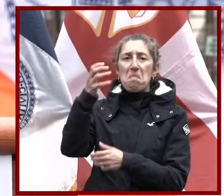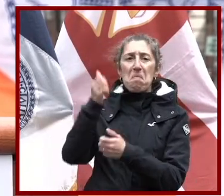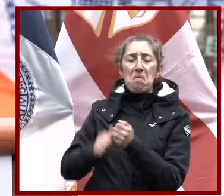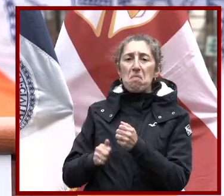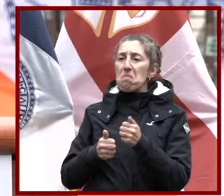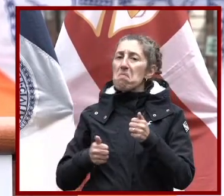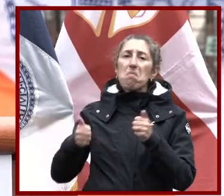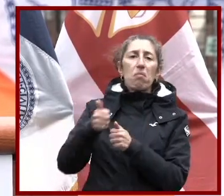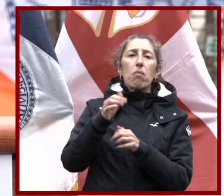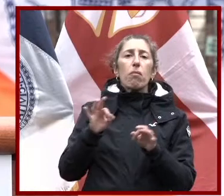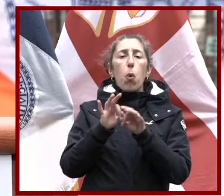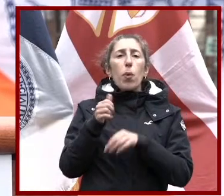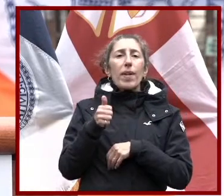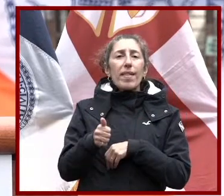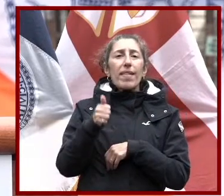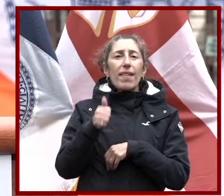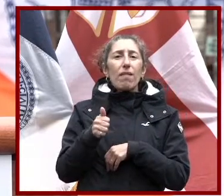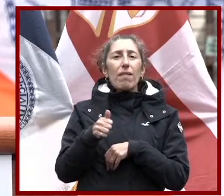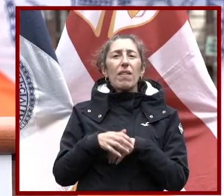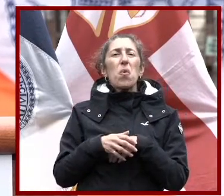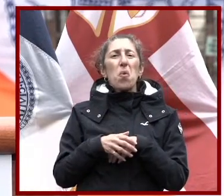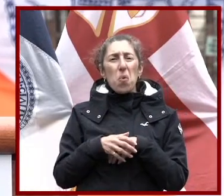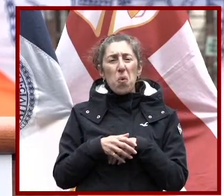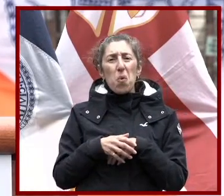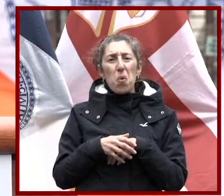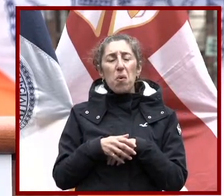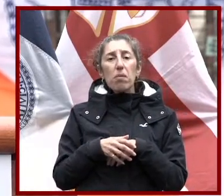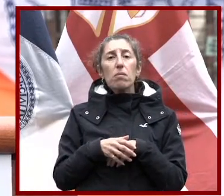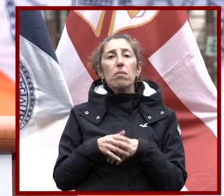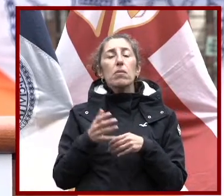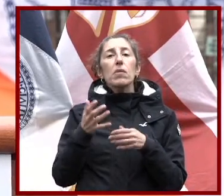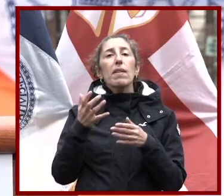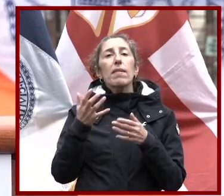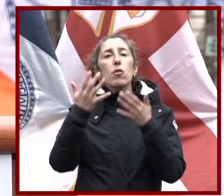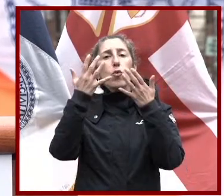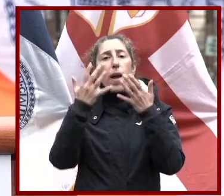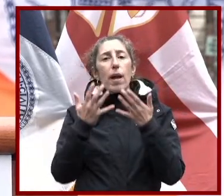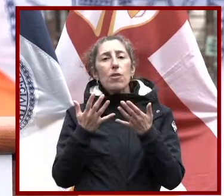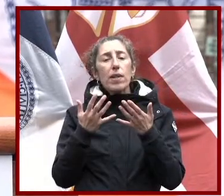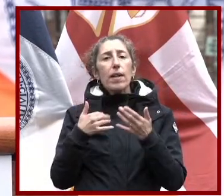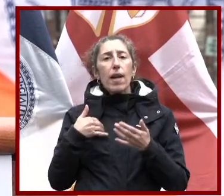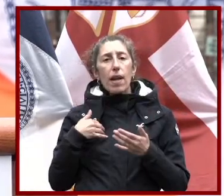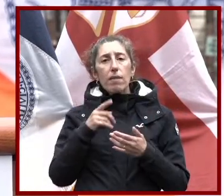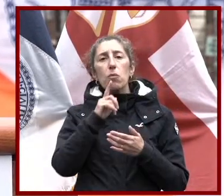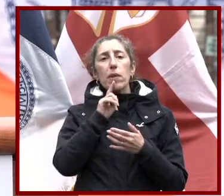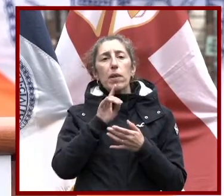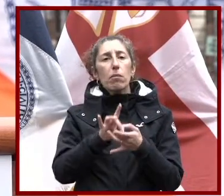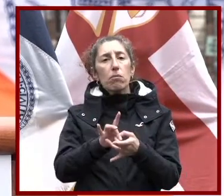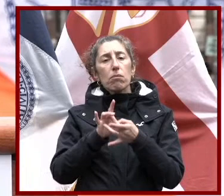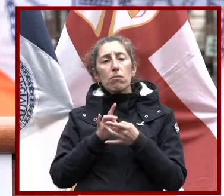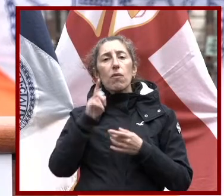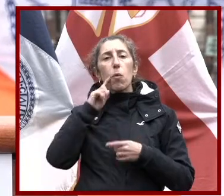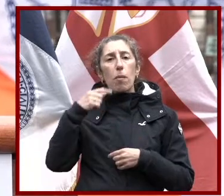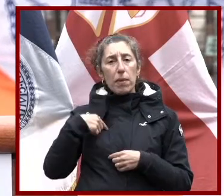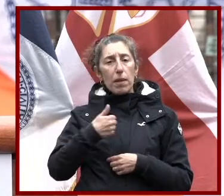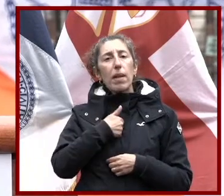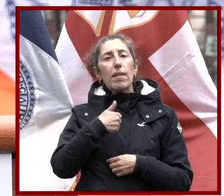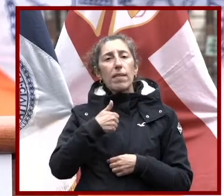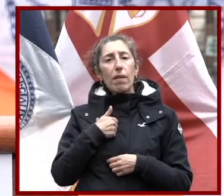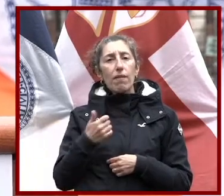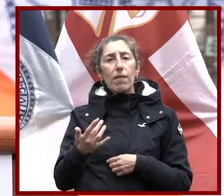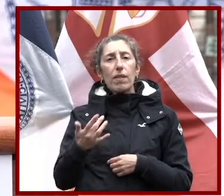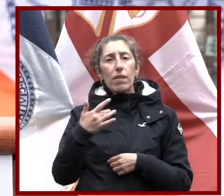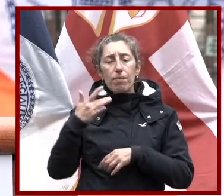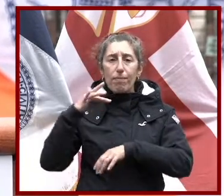workers. This tragedy bears personal meaning for me. Many of the women and men who died in the fire